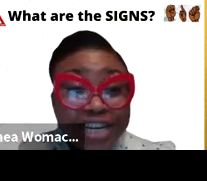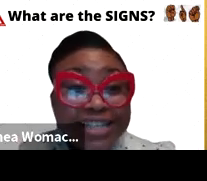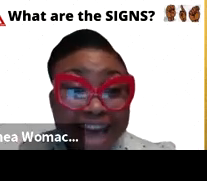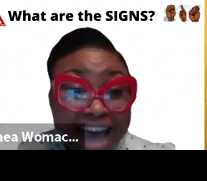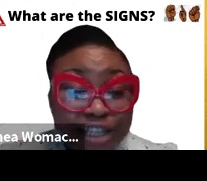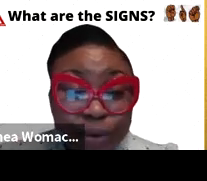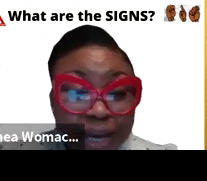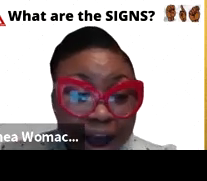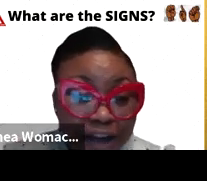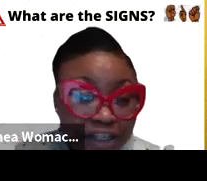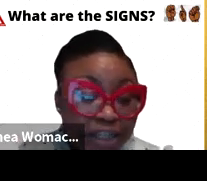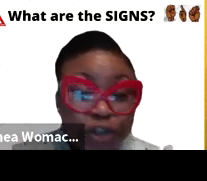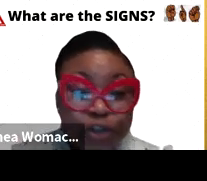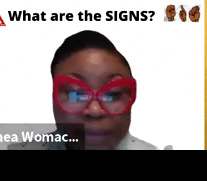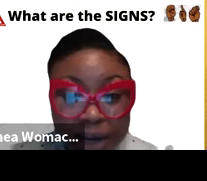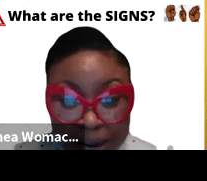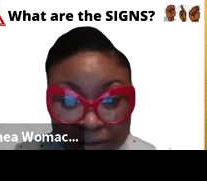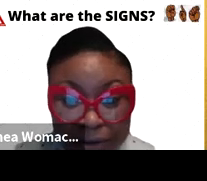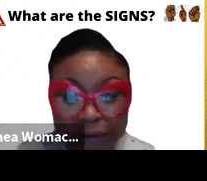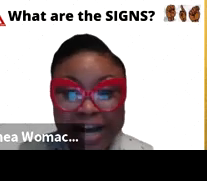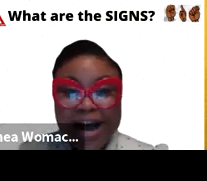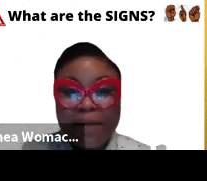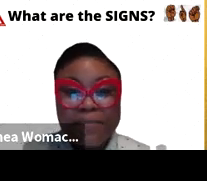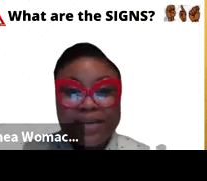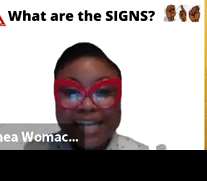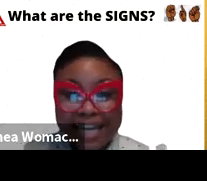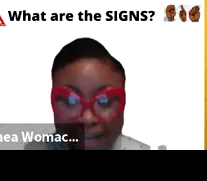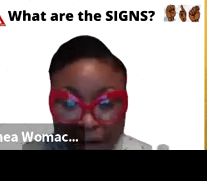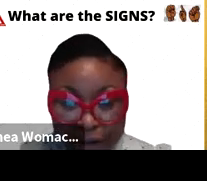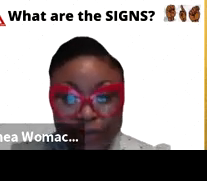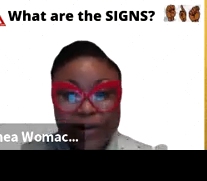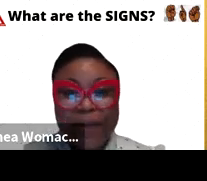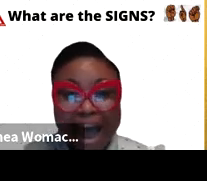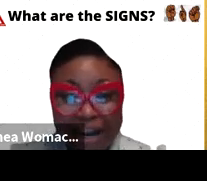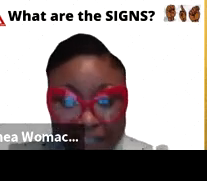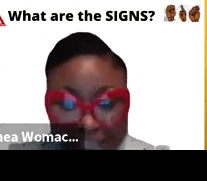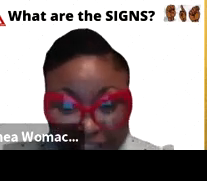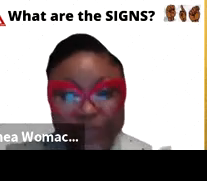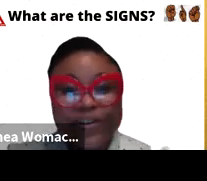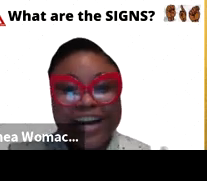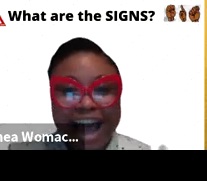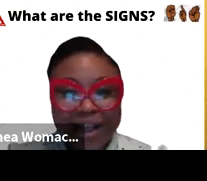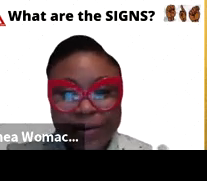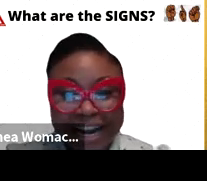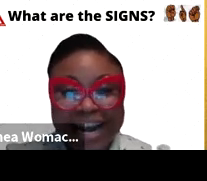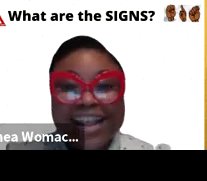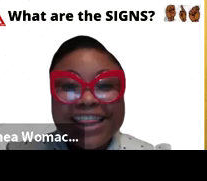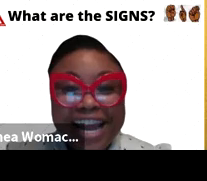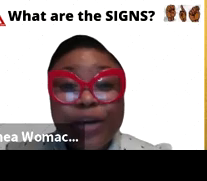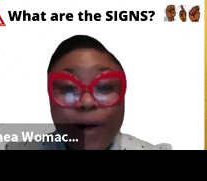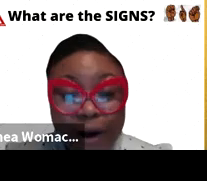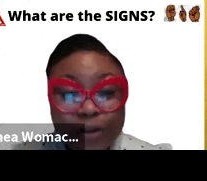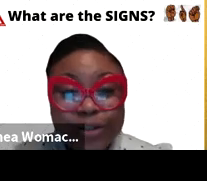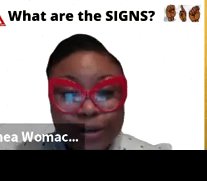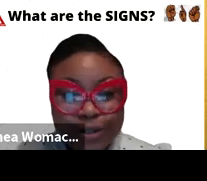did just that. So we are just extremely grateful. Ms. Hill, Sora Patterson, Sora Calloway,